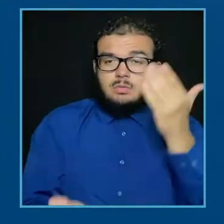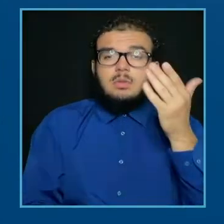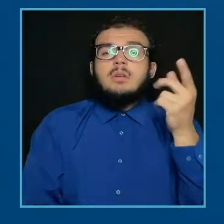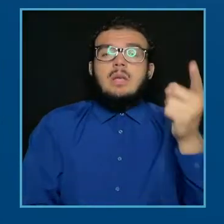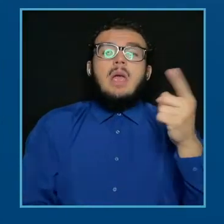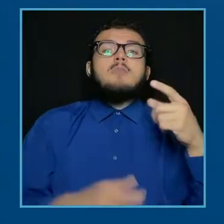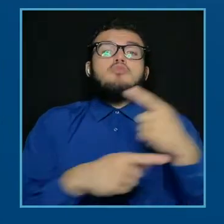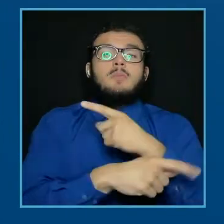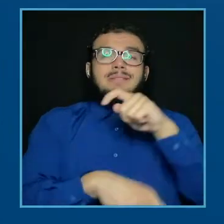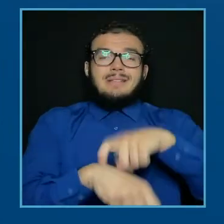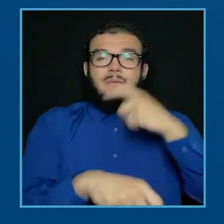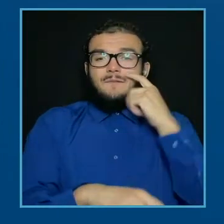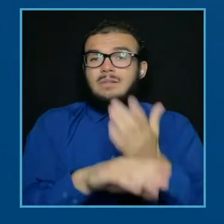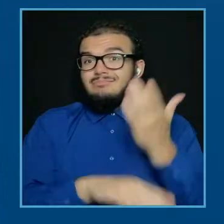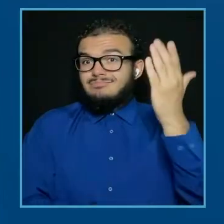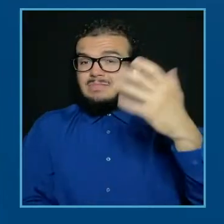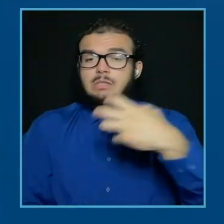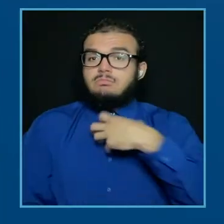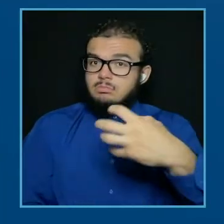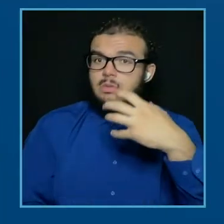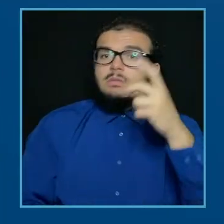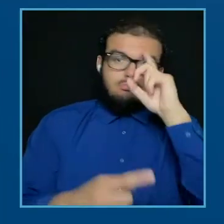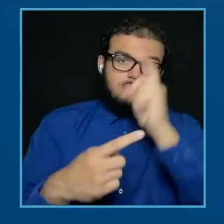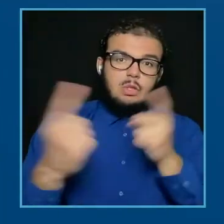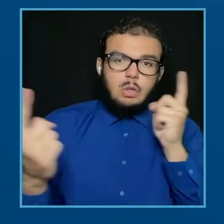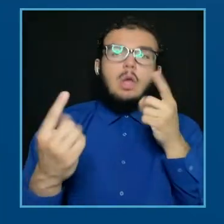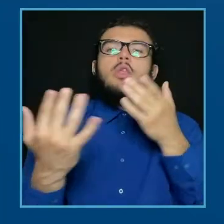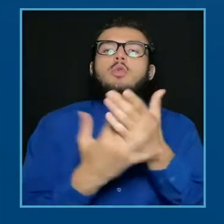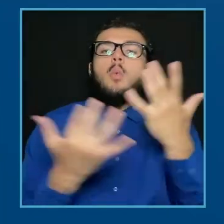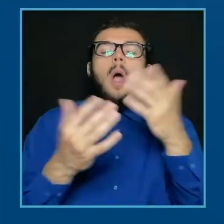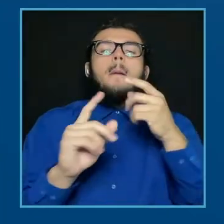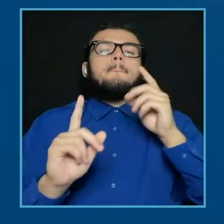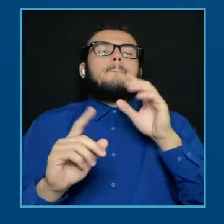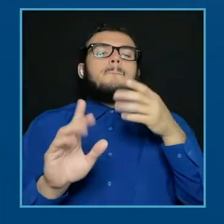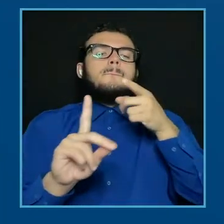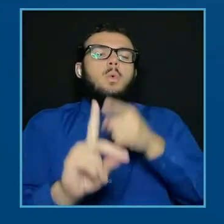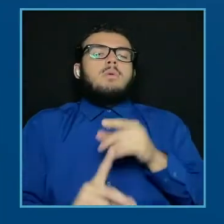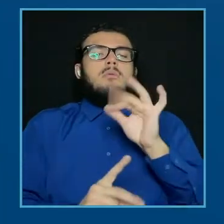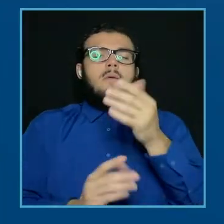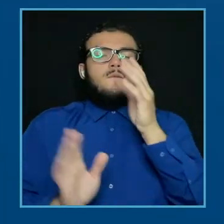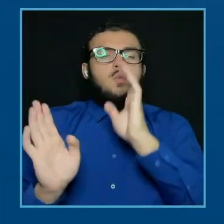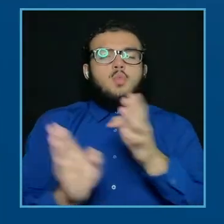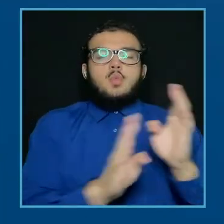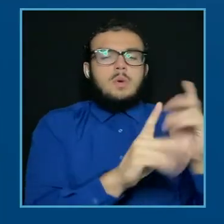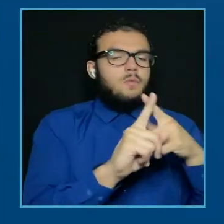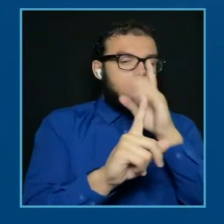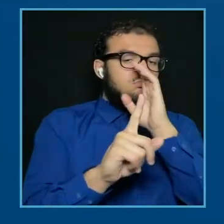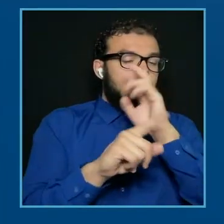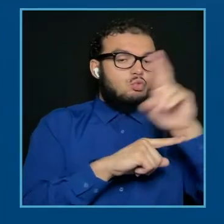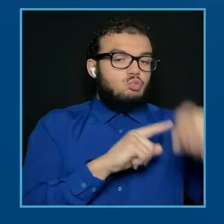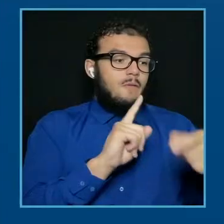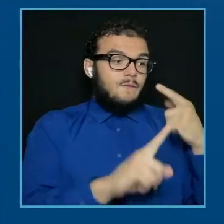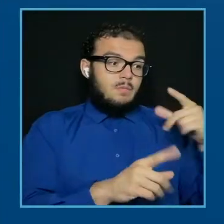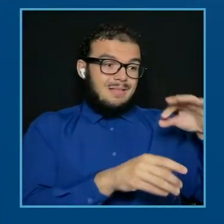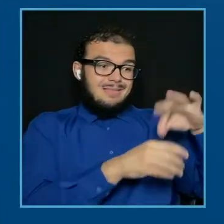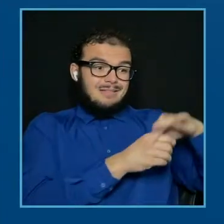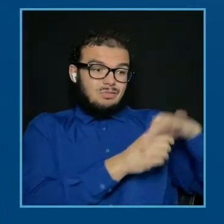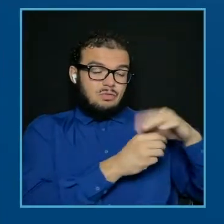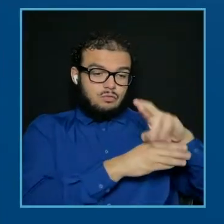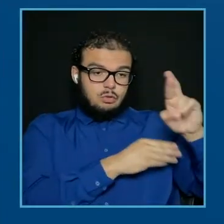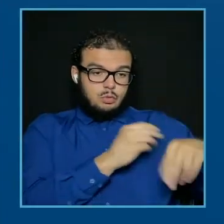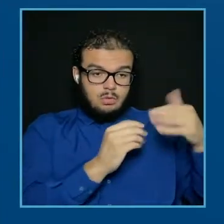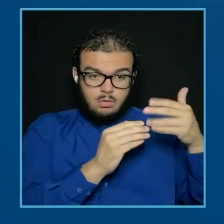have raised this concern and objection was through a point of order directly resulting from the election results or at any